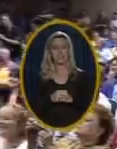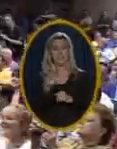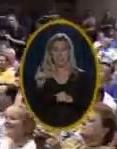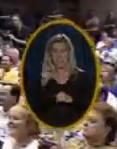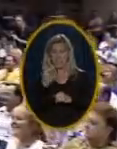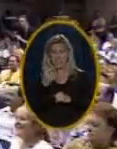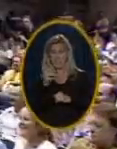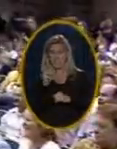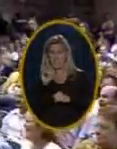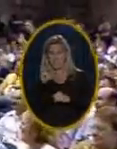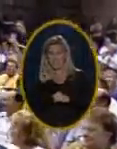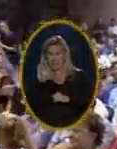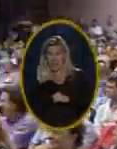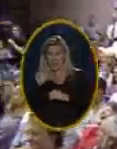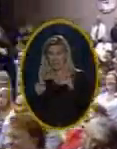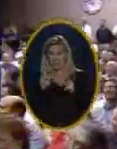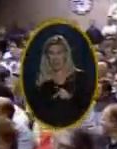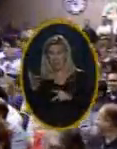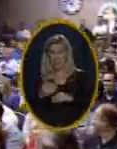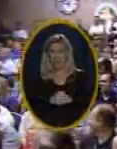Any Gemini folks out there?